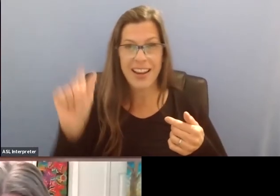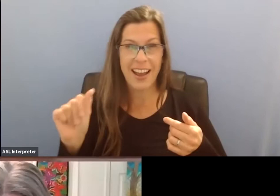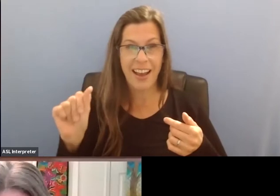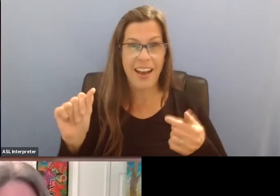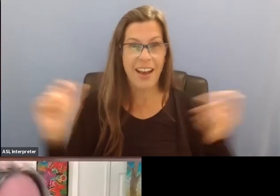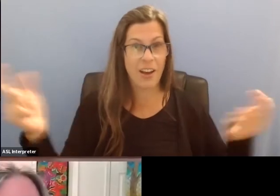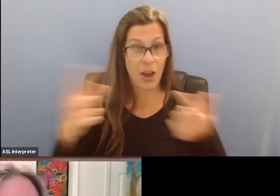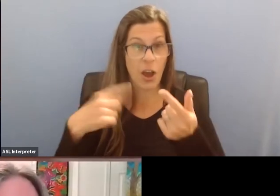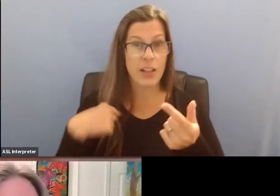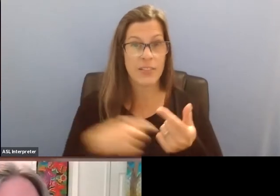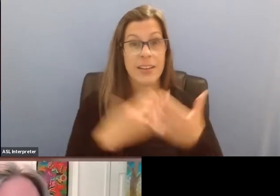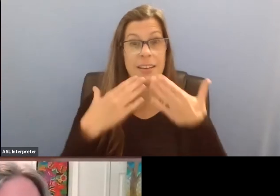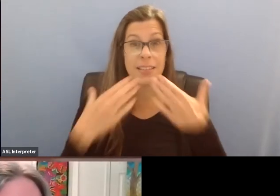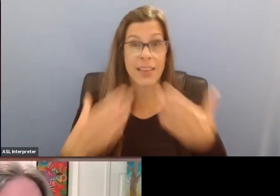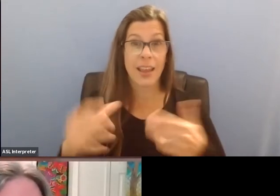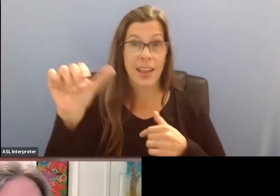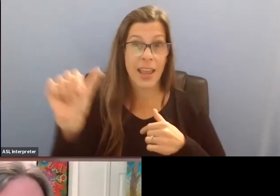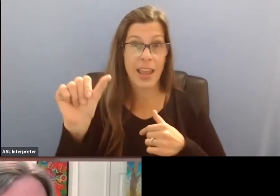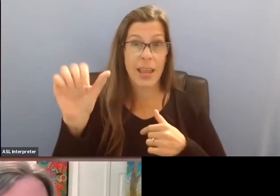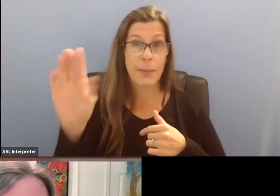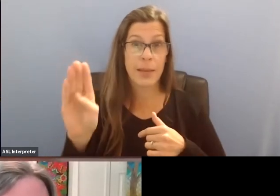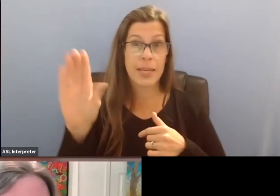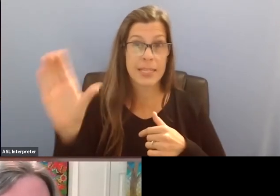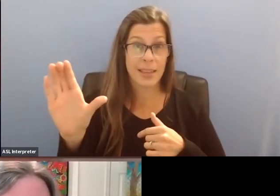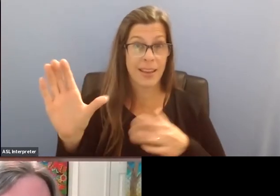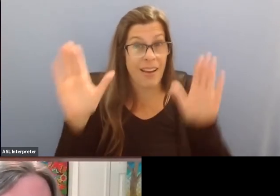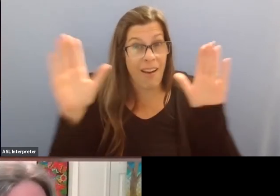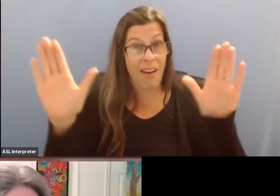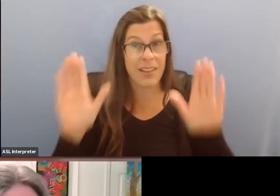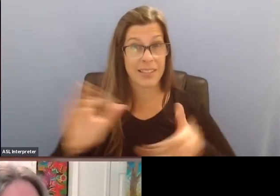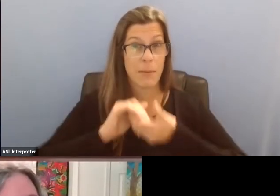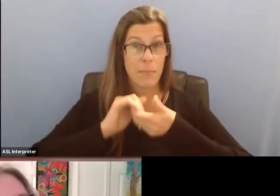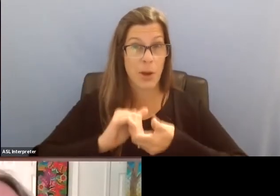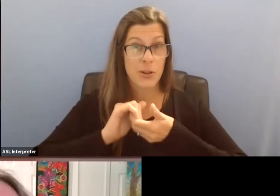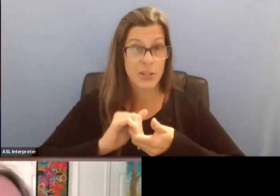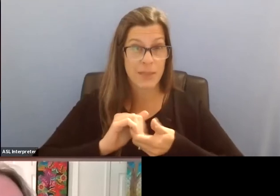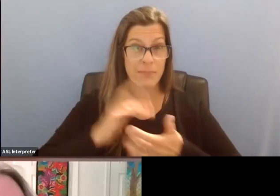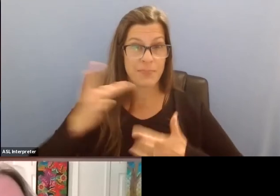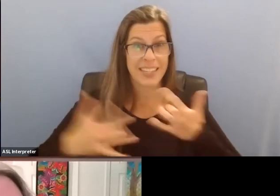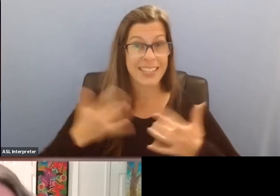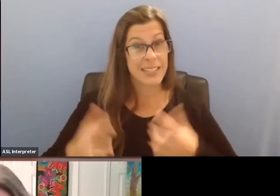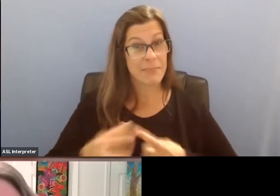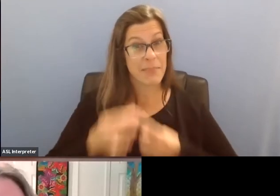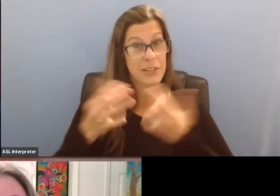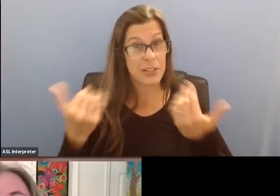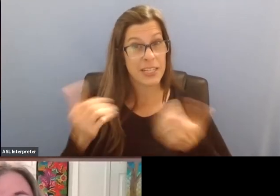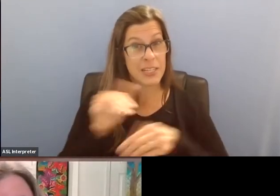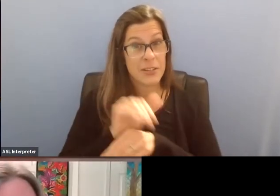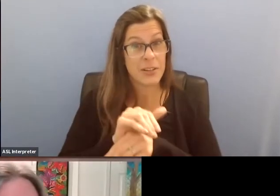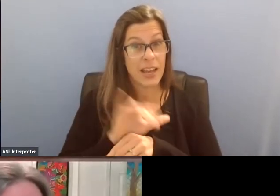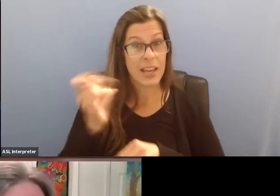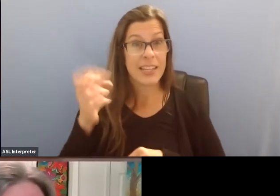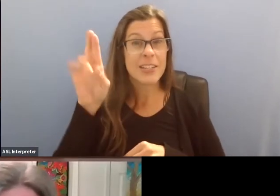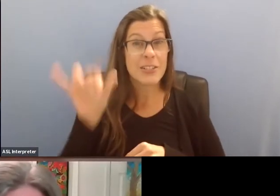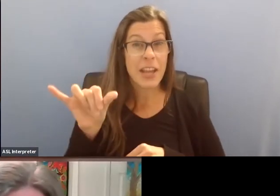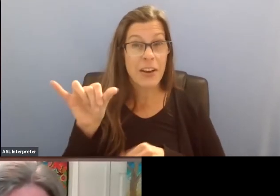the American Bird Conservancy for this really awesome partnership. It's exciting to be doing this and especially tonight because Jerry was